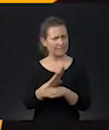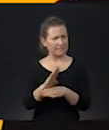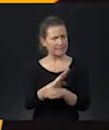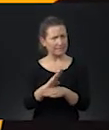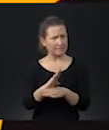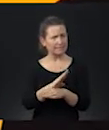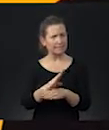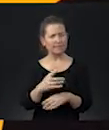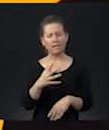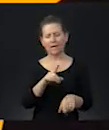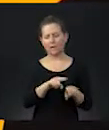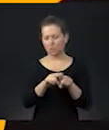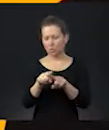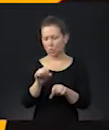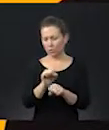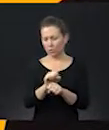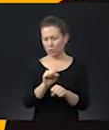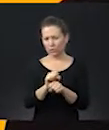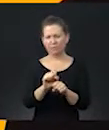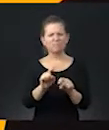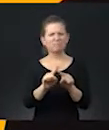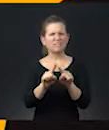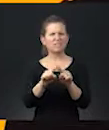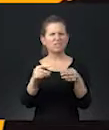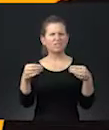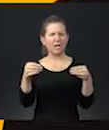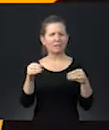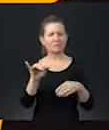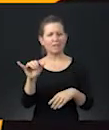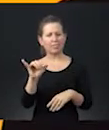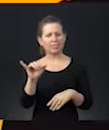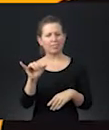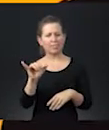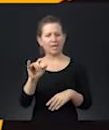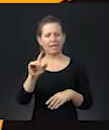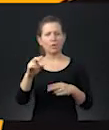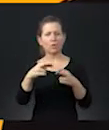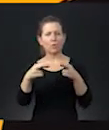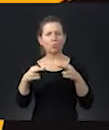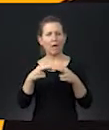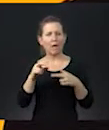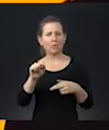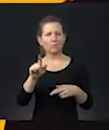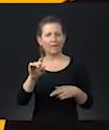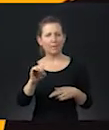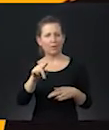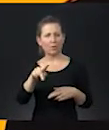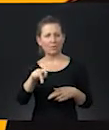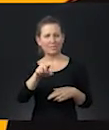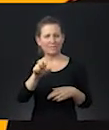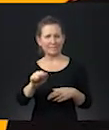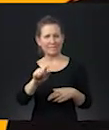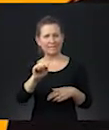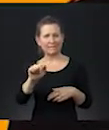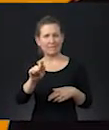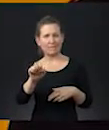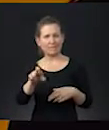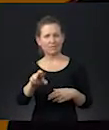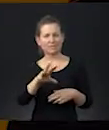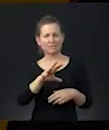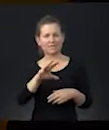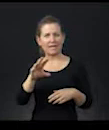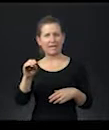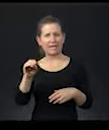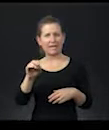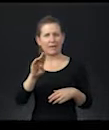I work with my business, and yeah, I work at some shops like Montevideo Pizza or Timers and